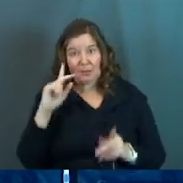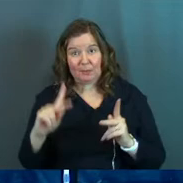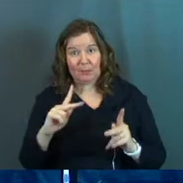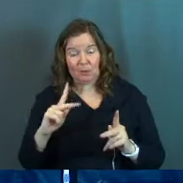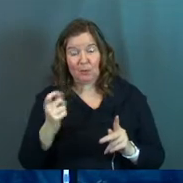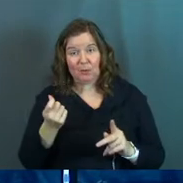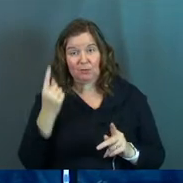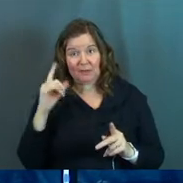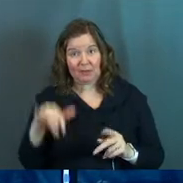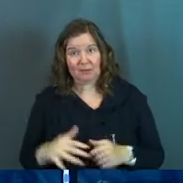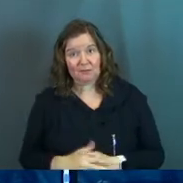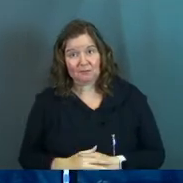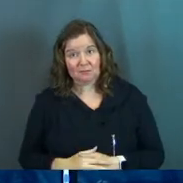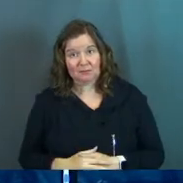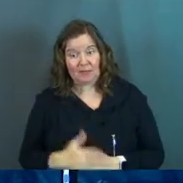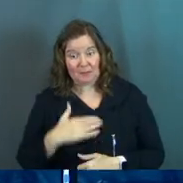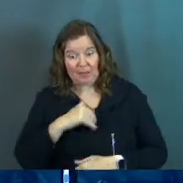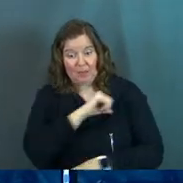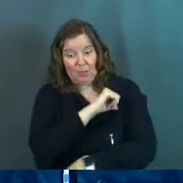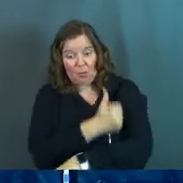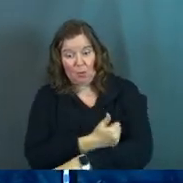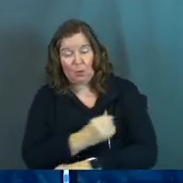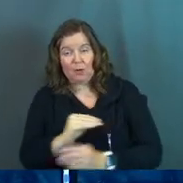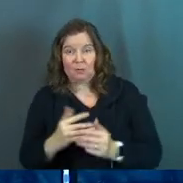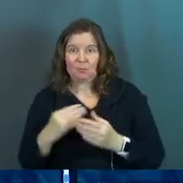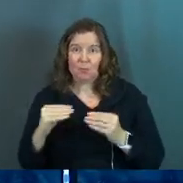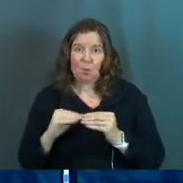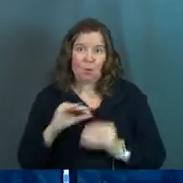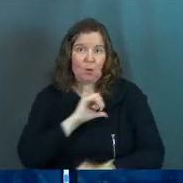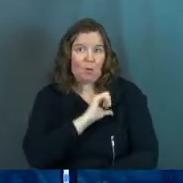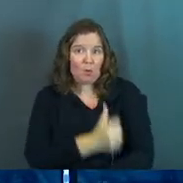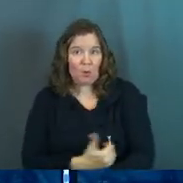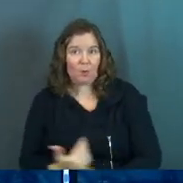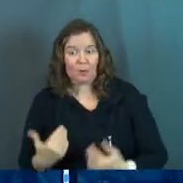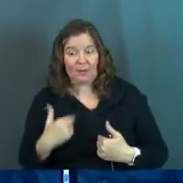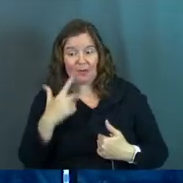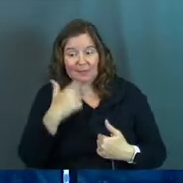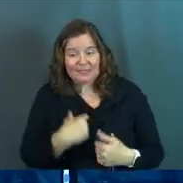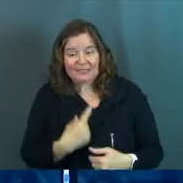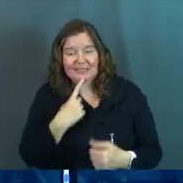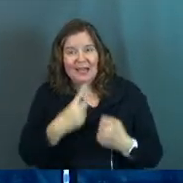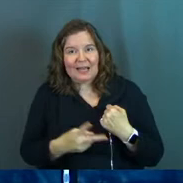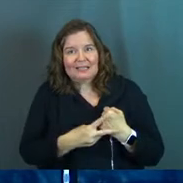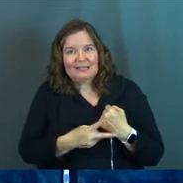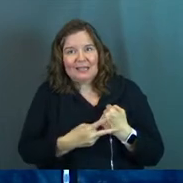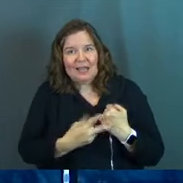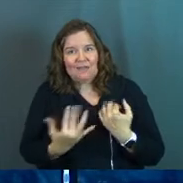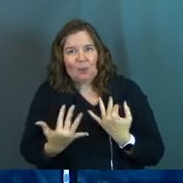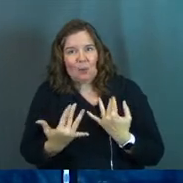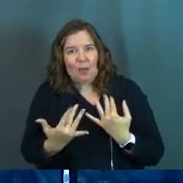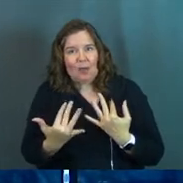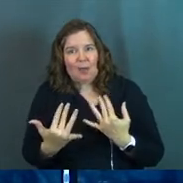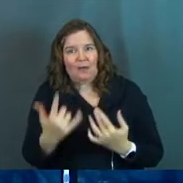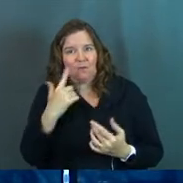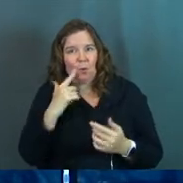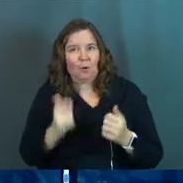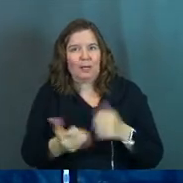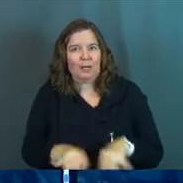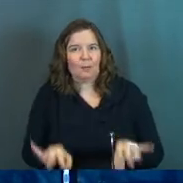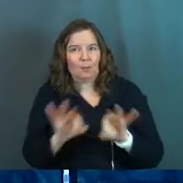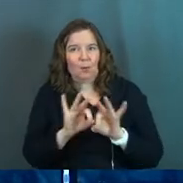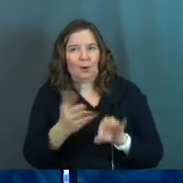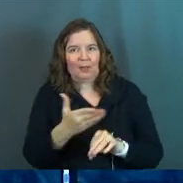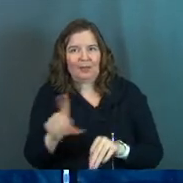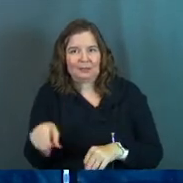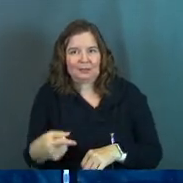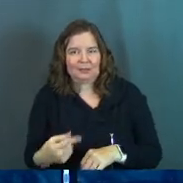voice is in authority? How much more do people trust me? Because I save it for the most important things.